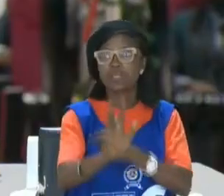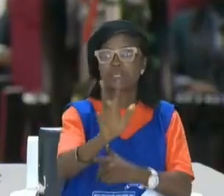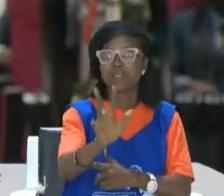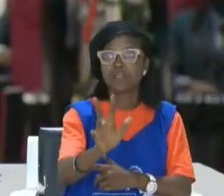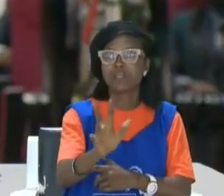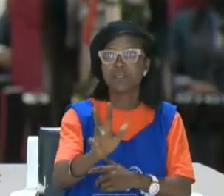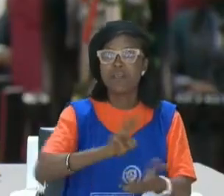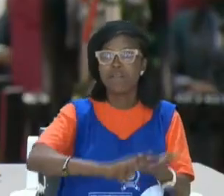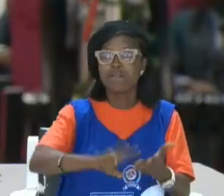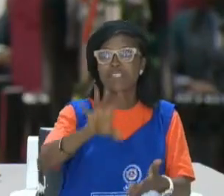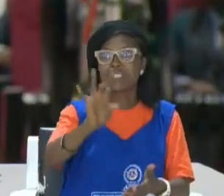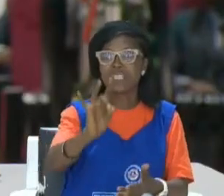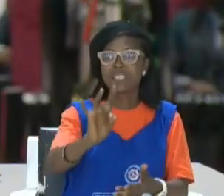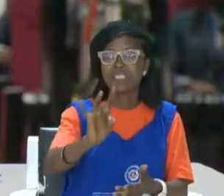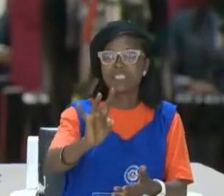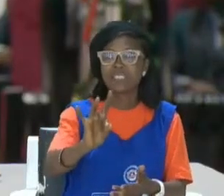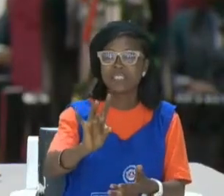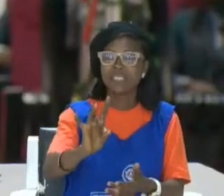verse 8.